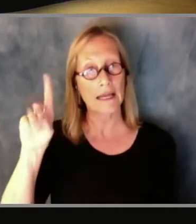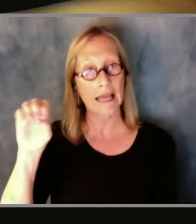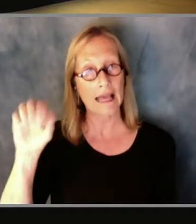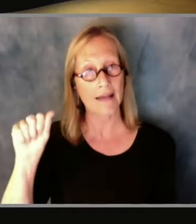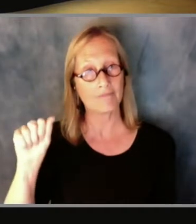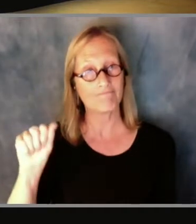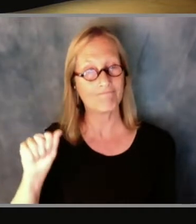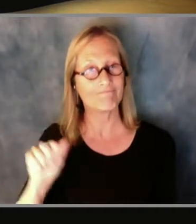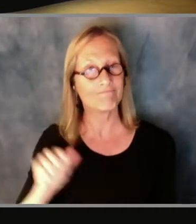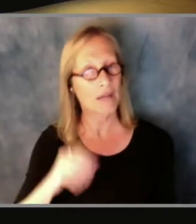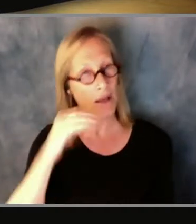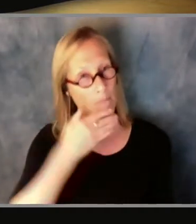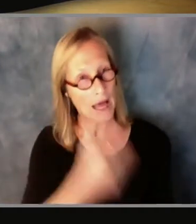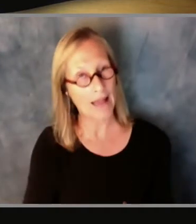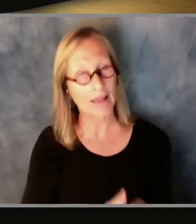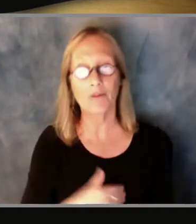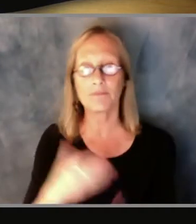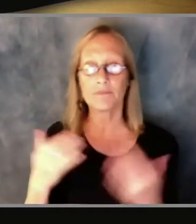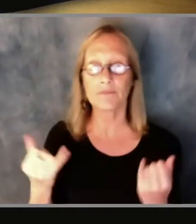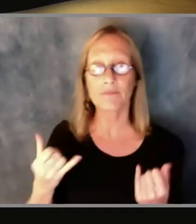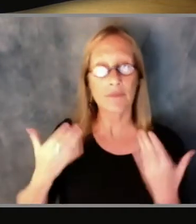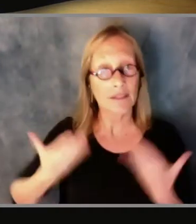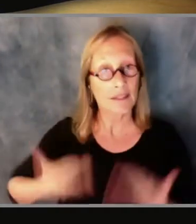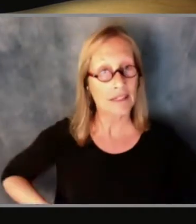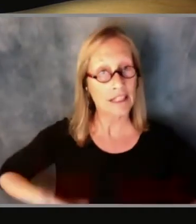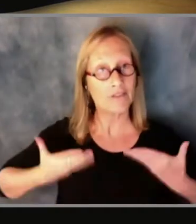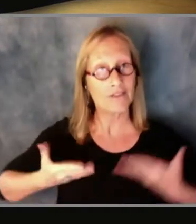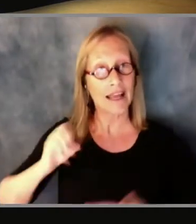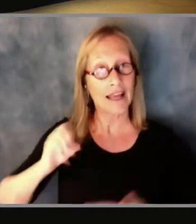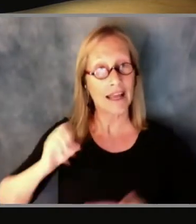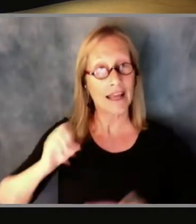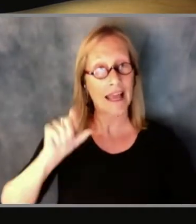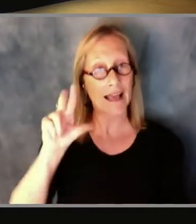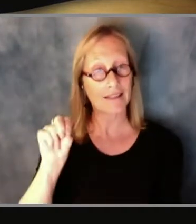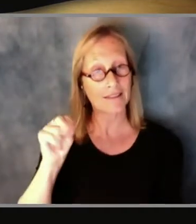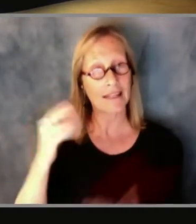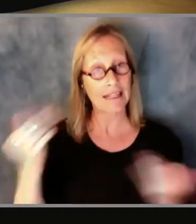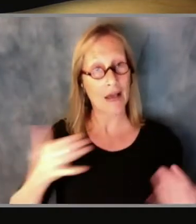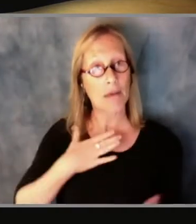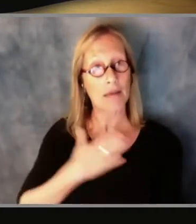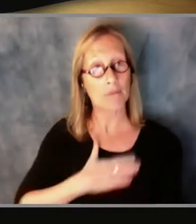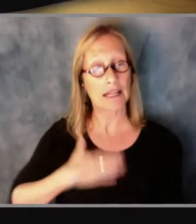Ellen here. It is my pleasure to introduce